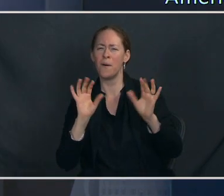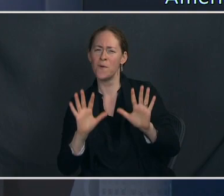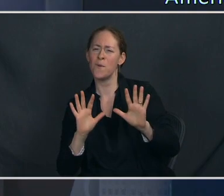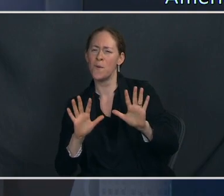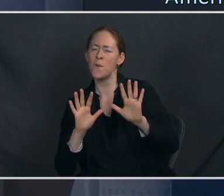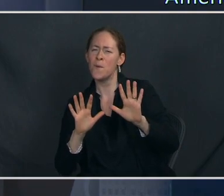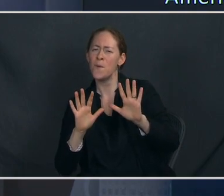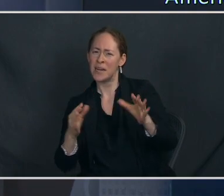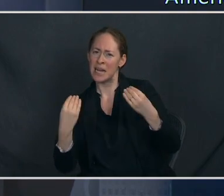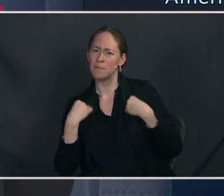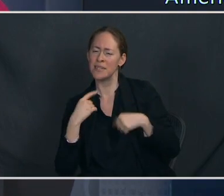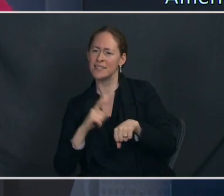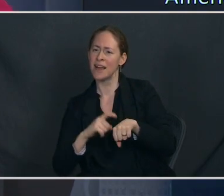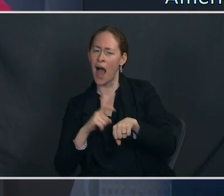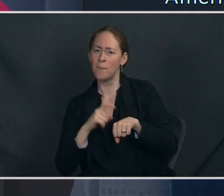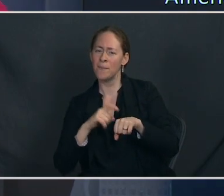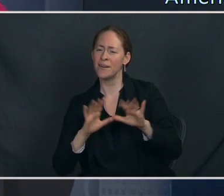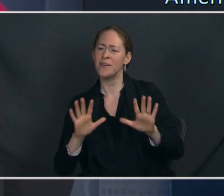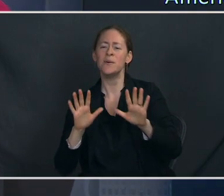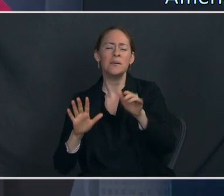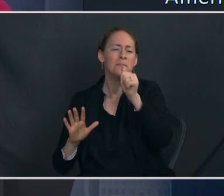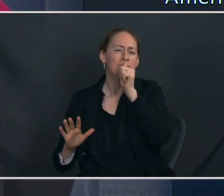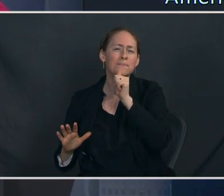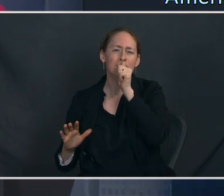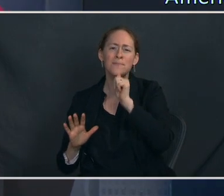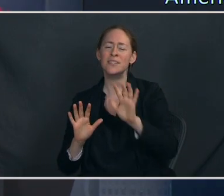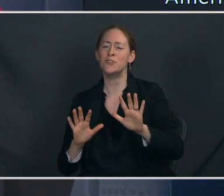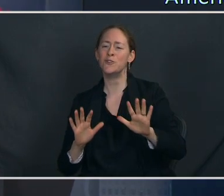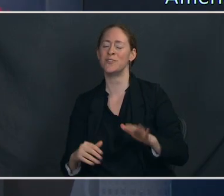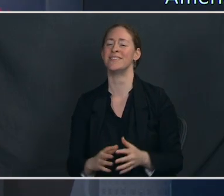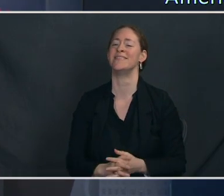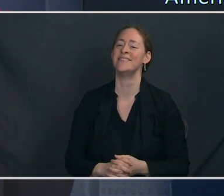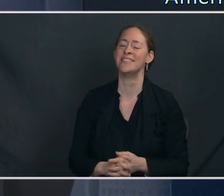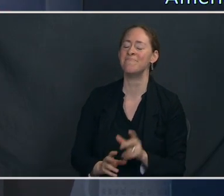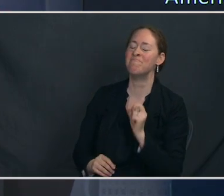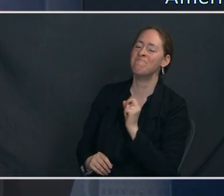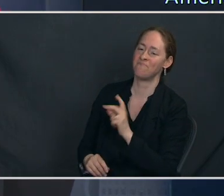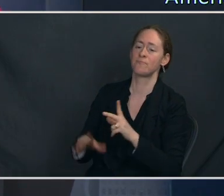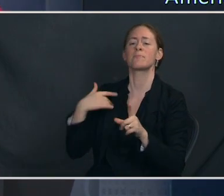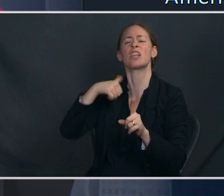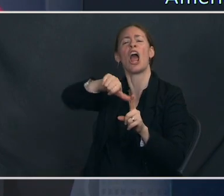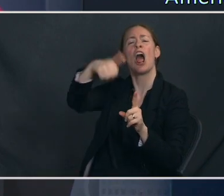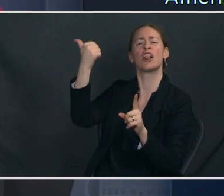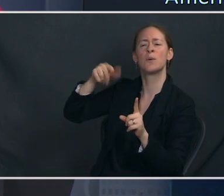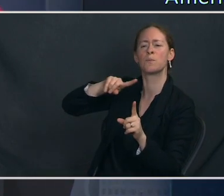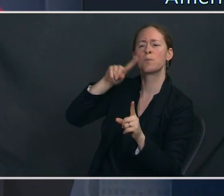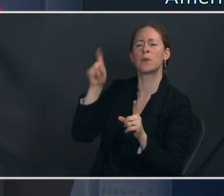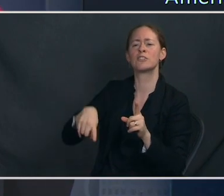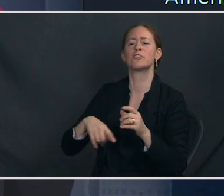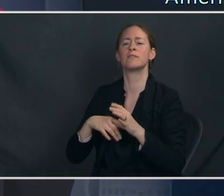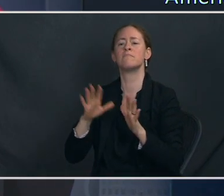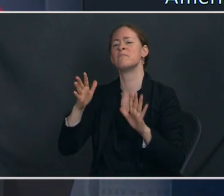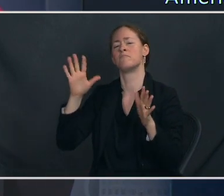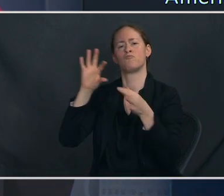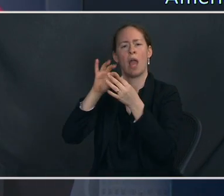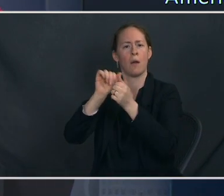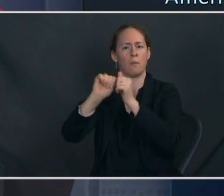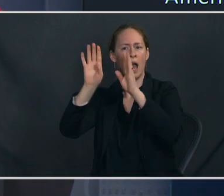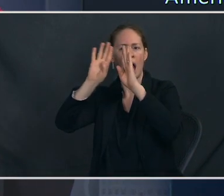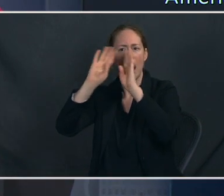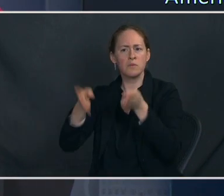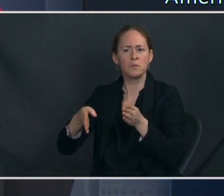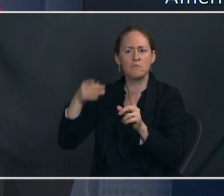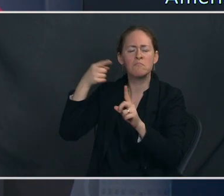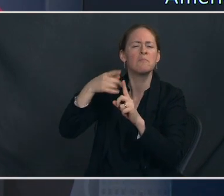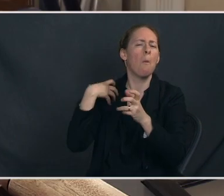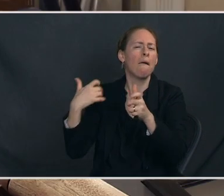days. Cecilia? Thanks, Jen. Thank you, Ambassador. A housekeeping question, if I may, and then a follow-up. Can you speak specifically to